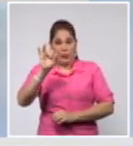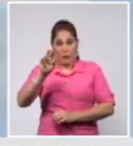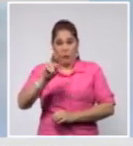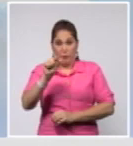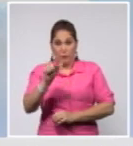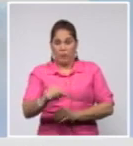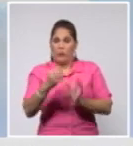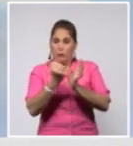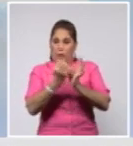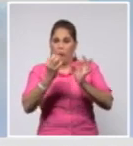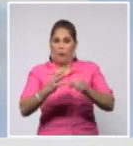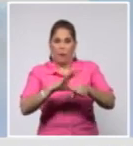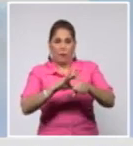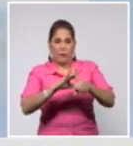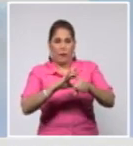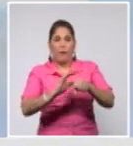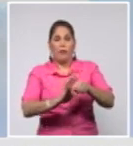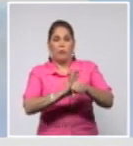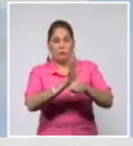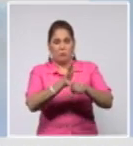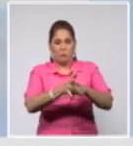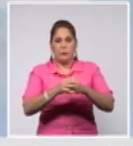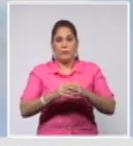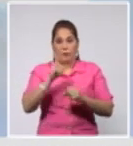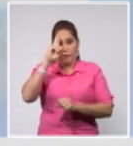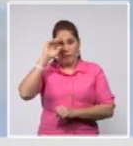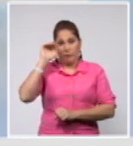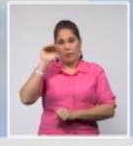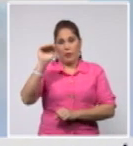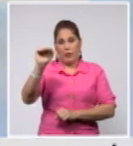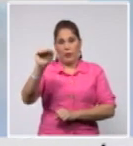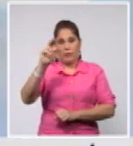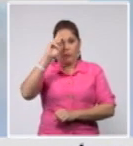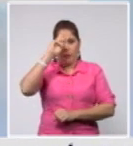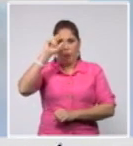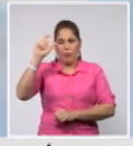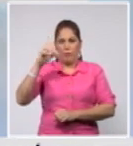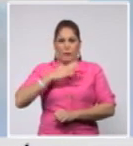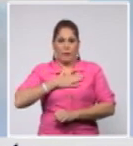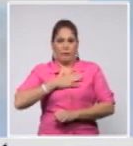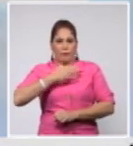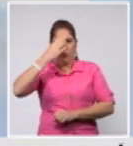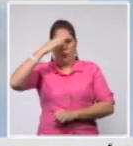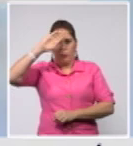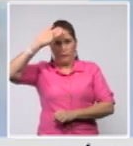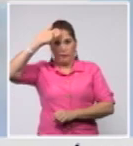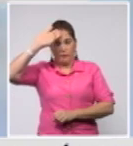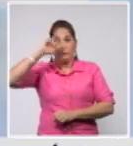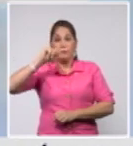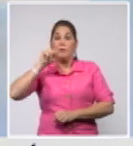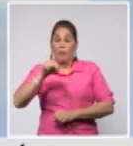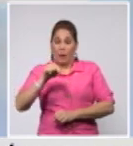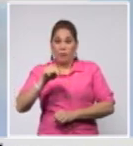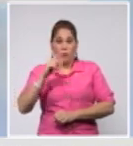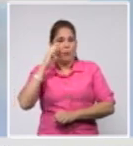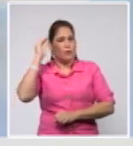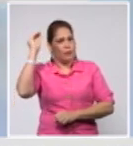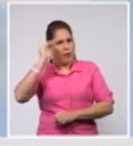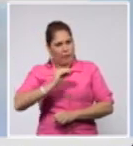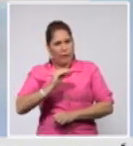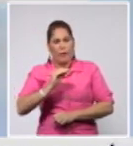1,349 suspected cases and 572 confirmed active cases.